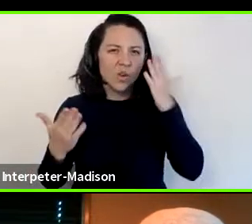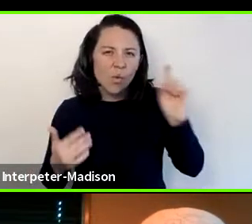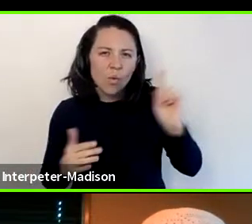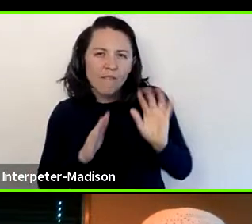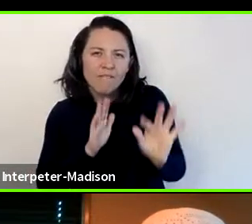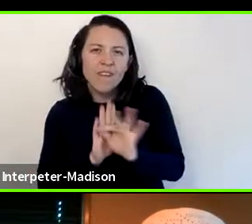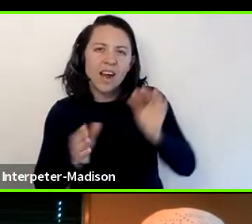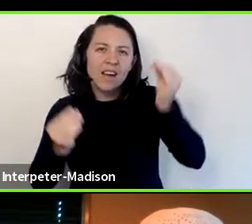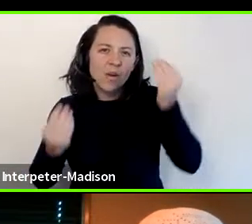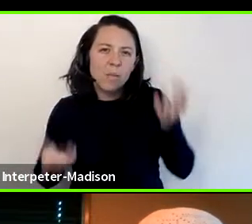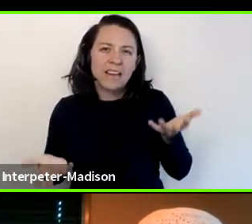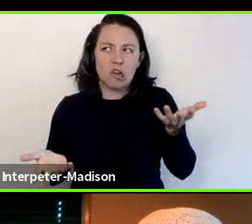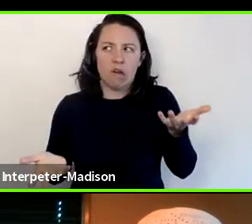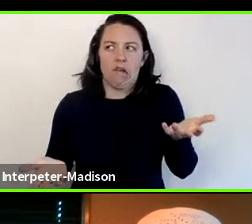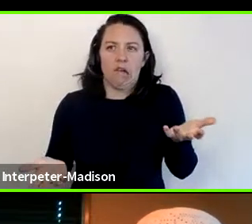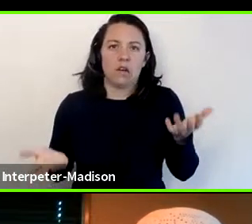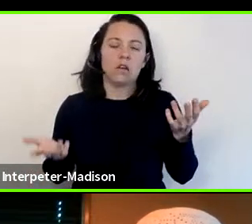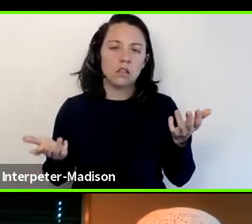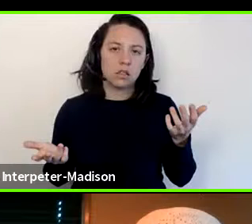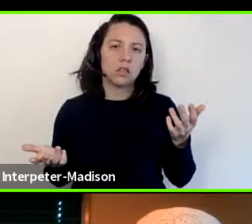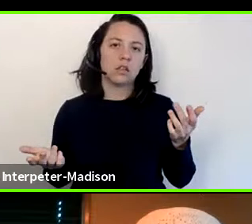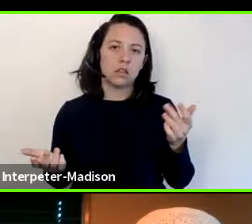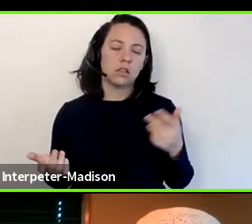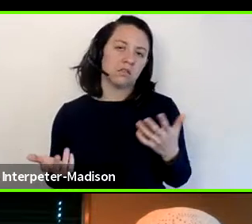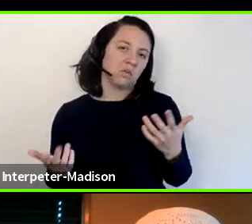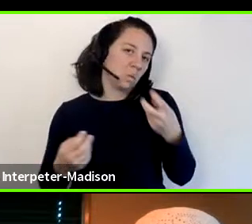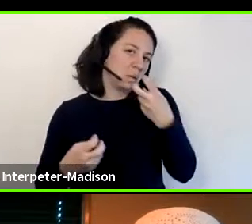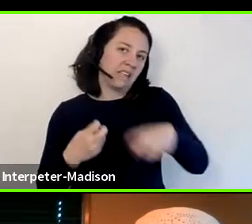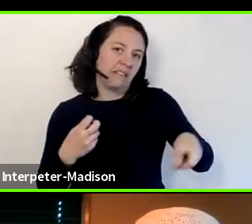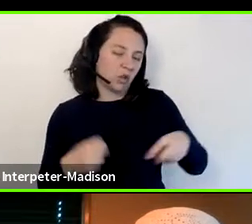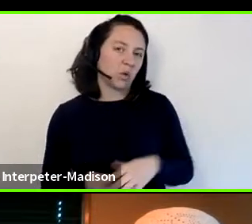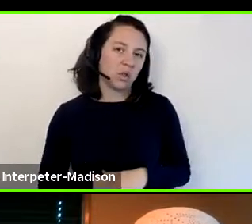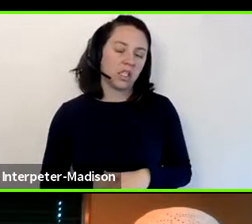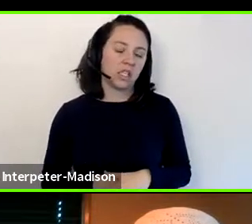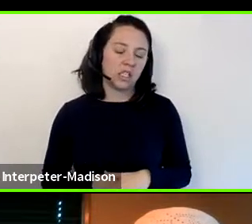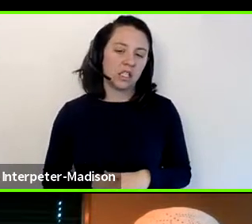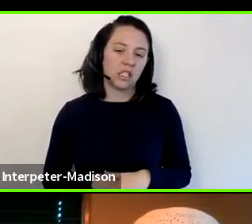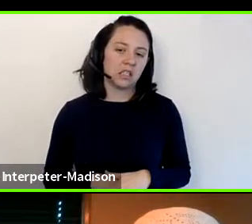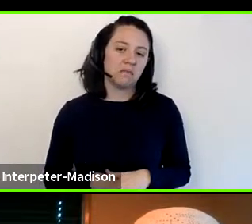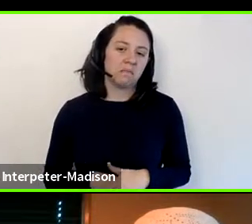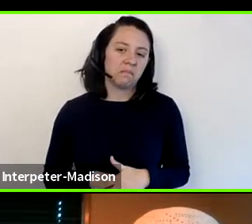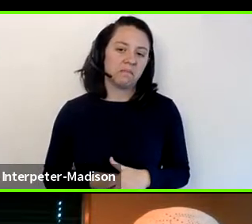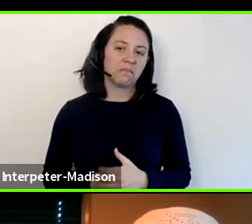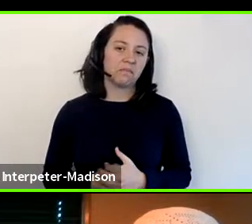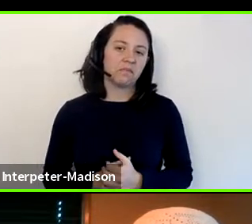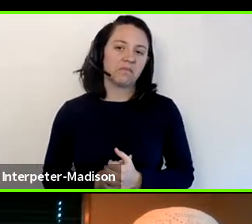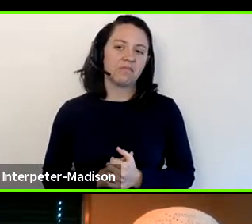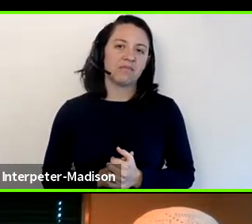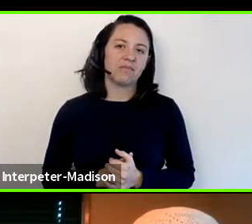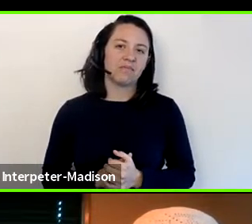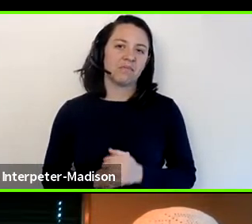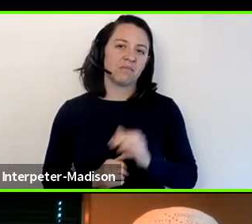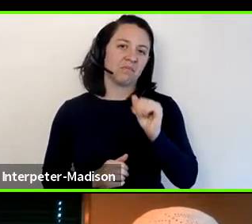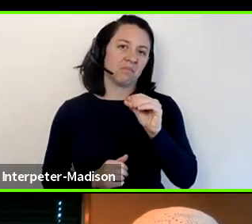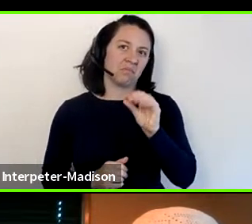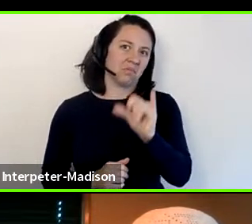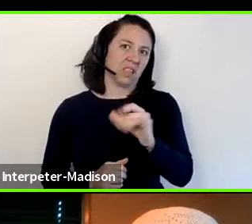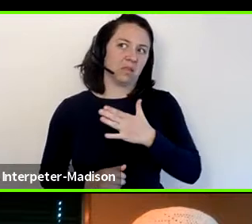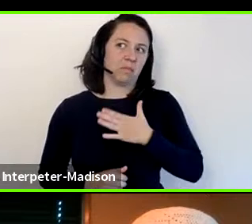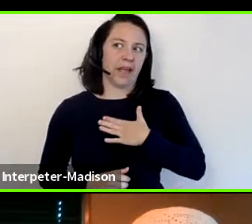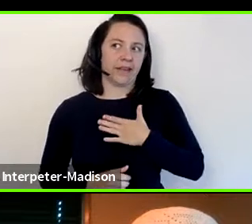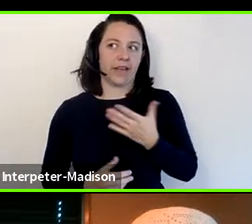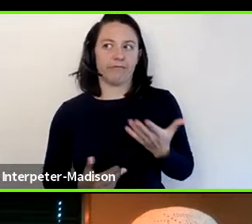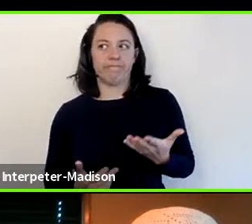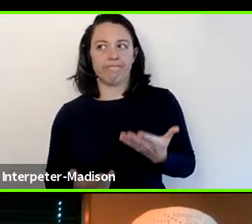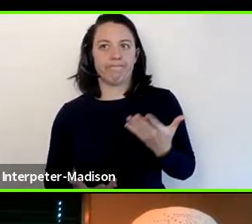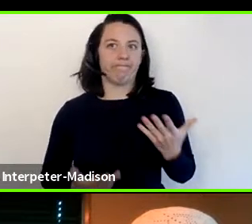to readily get that information. At the moment, that's where I'm at. As